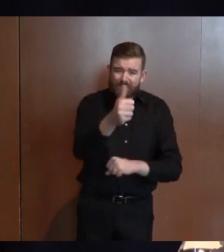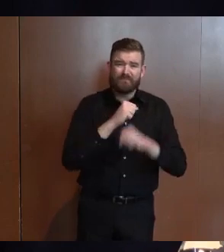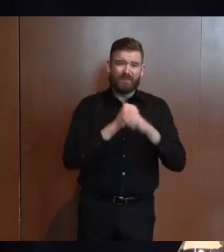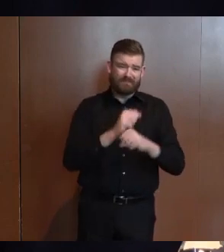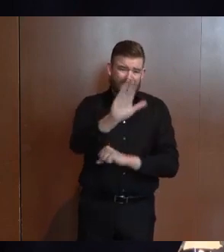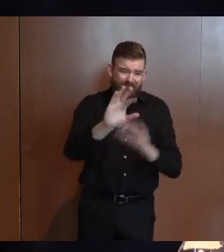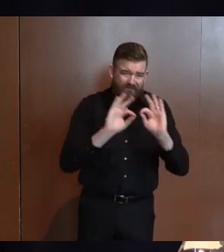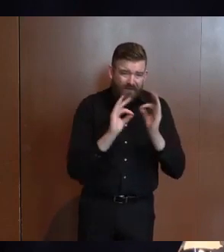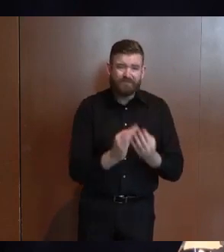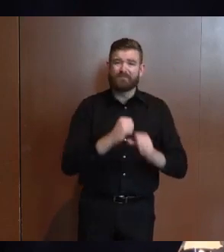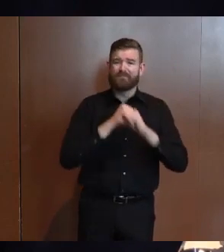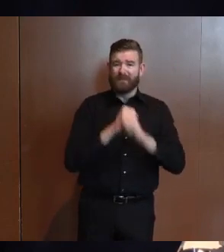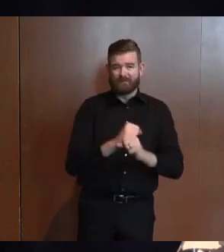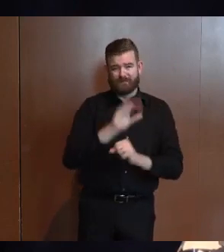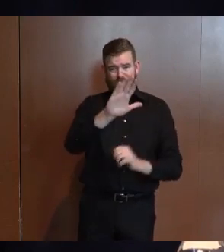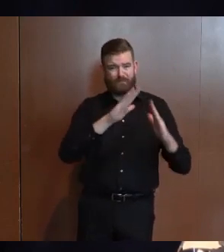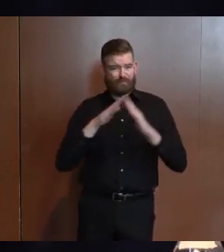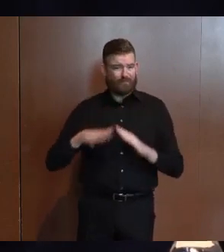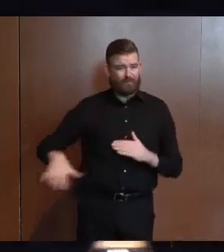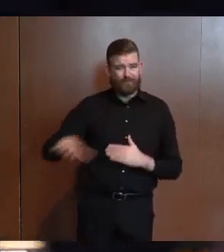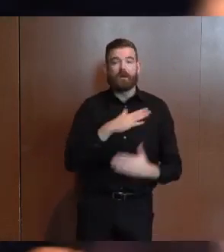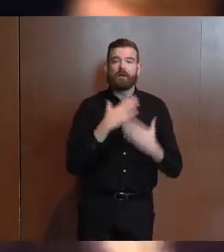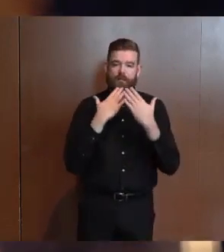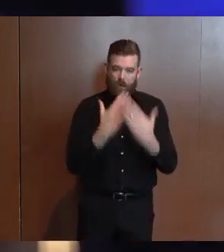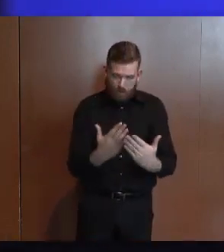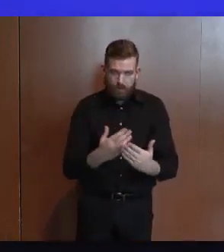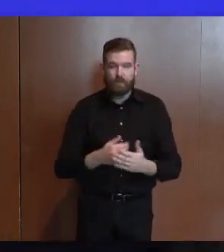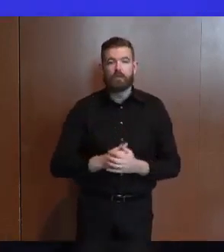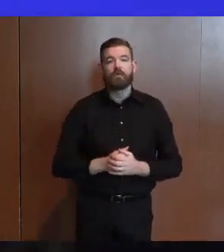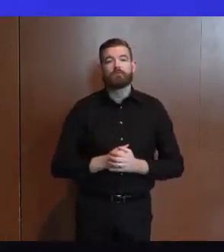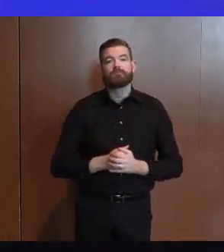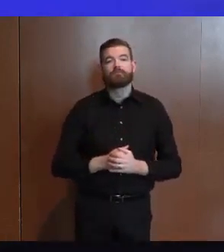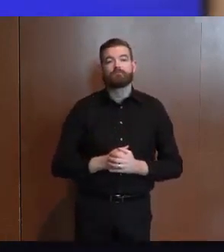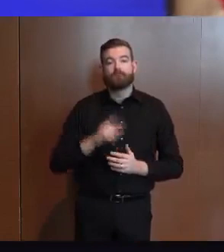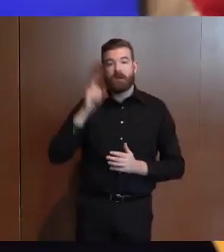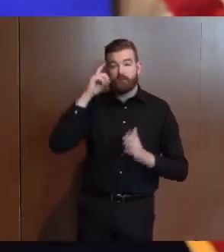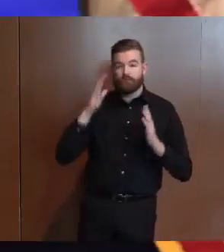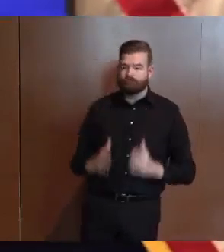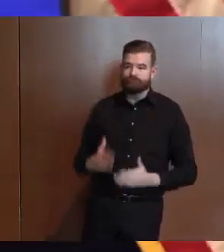your communities. Thank you. Judy,